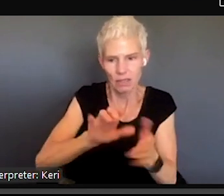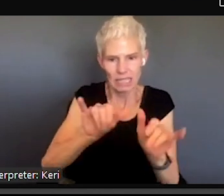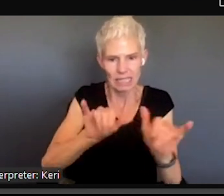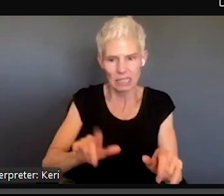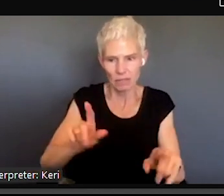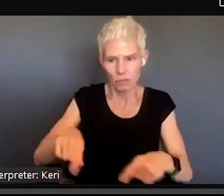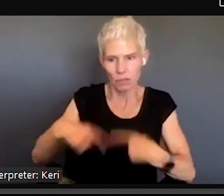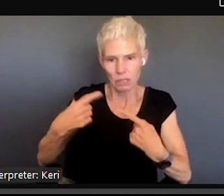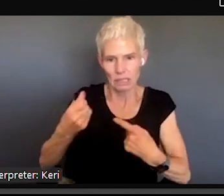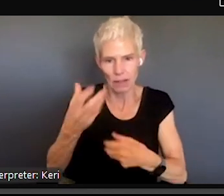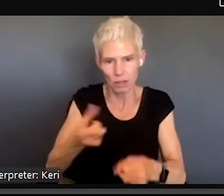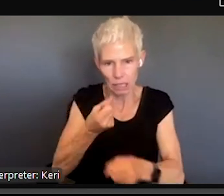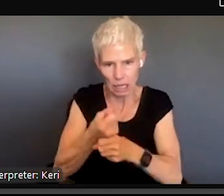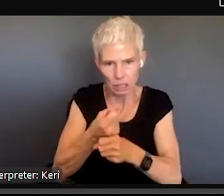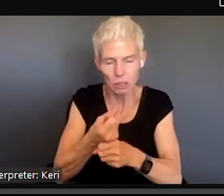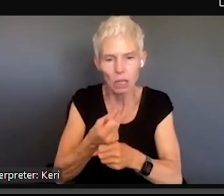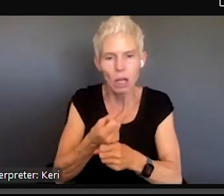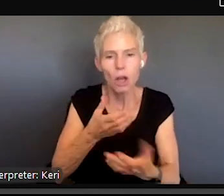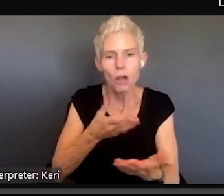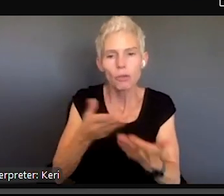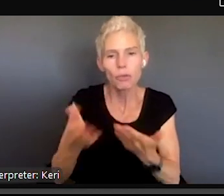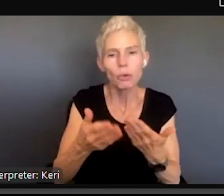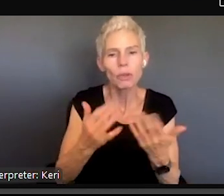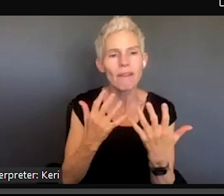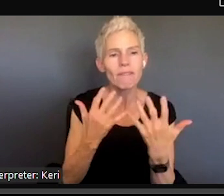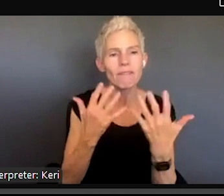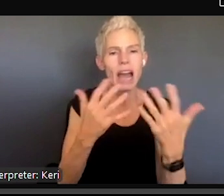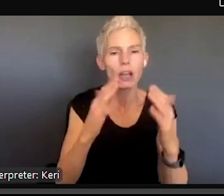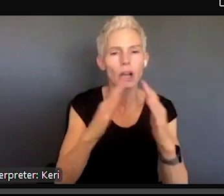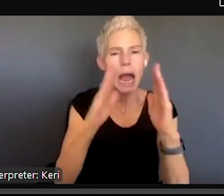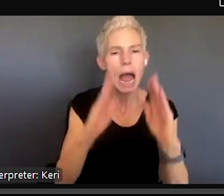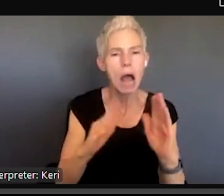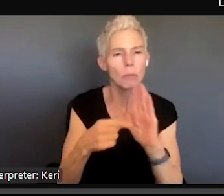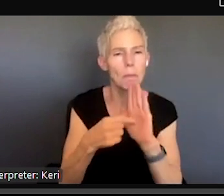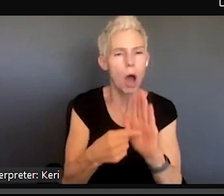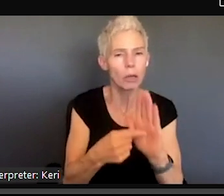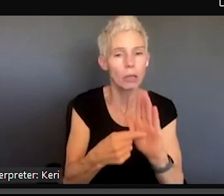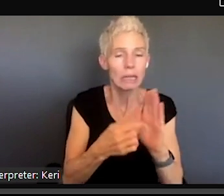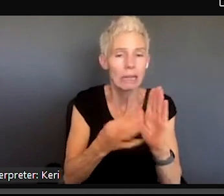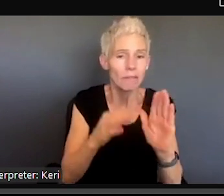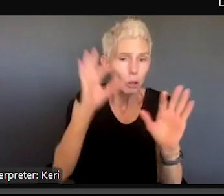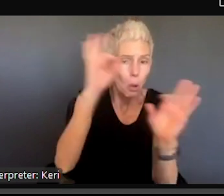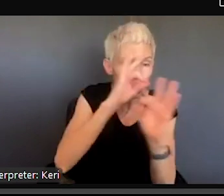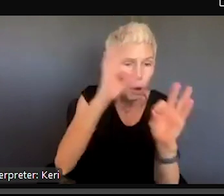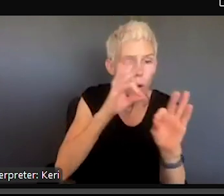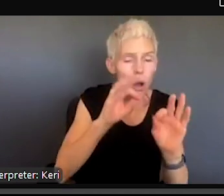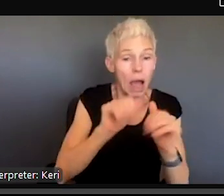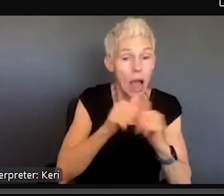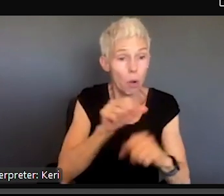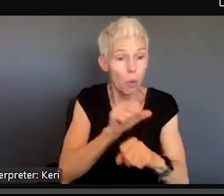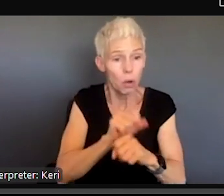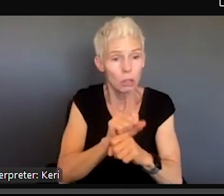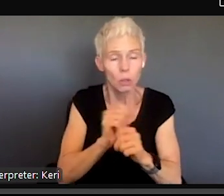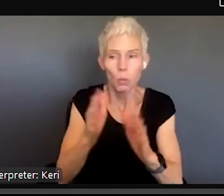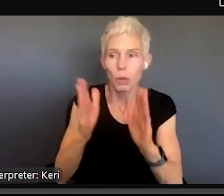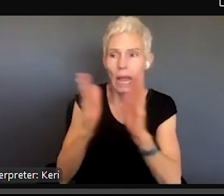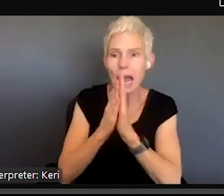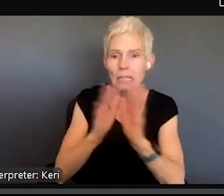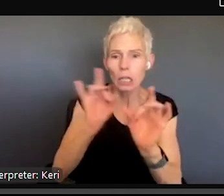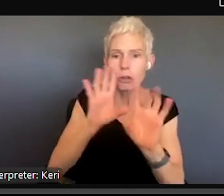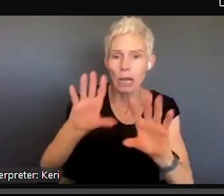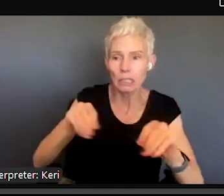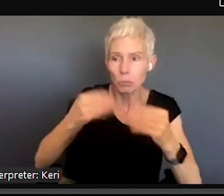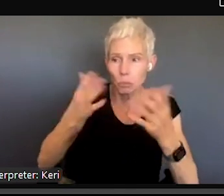through the firehouse model. And if you're not familiar with the firehouse model, how this works, we ask the crisis providers that